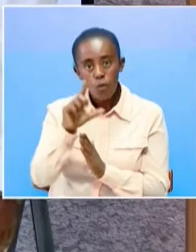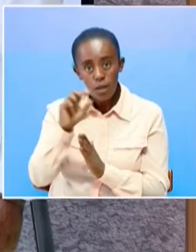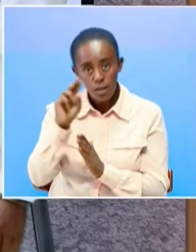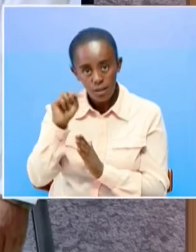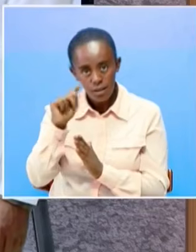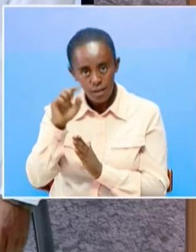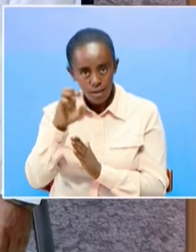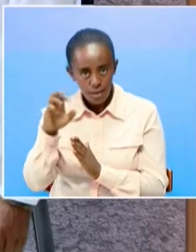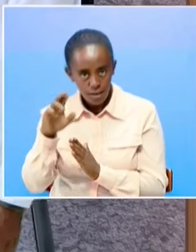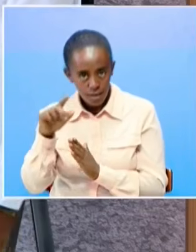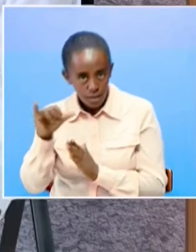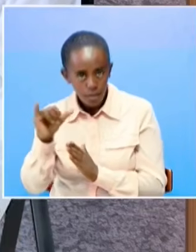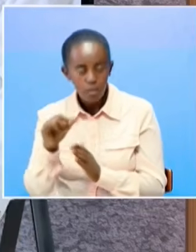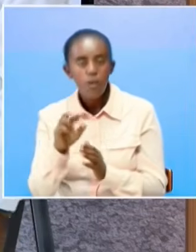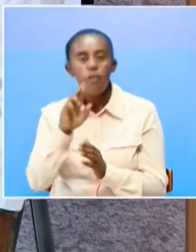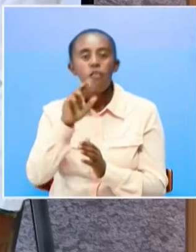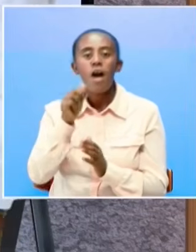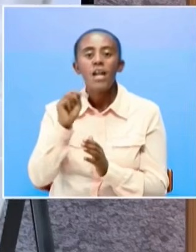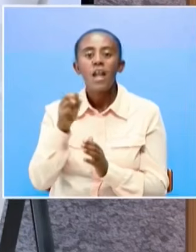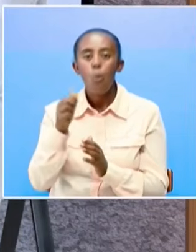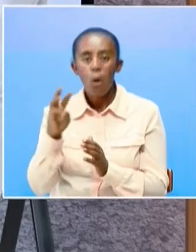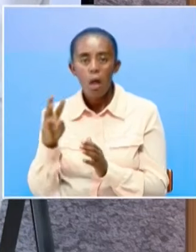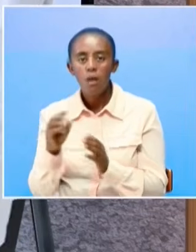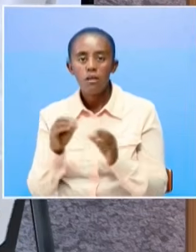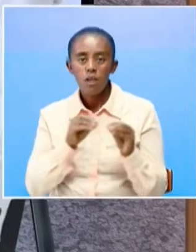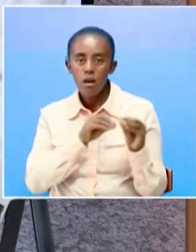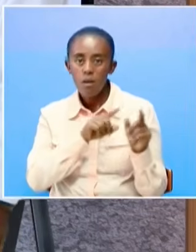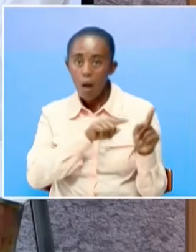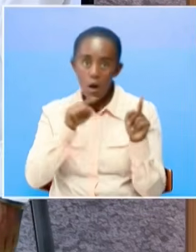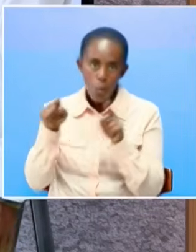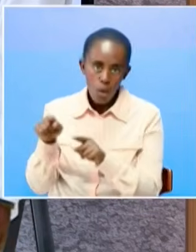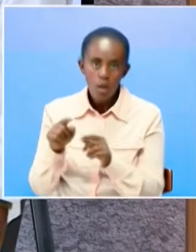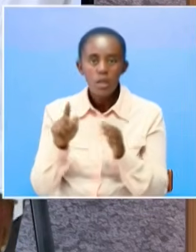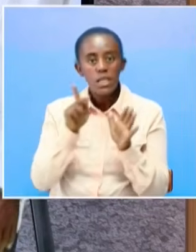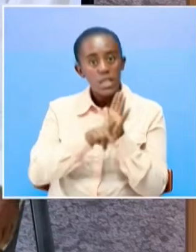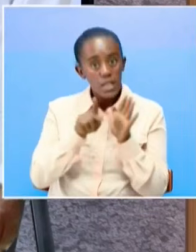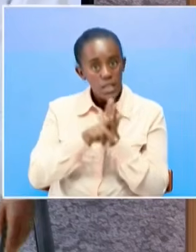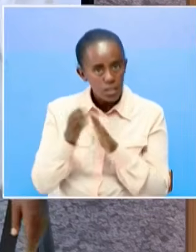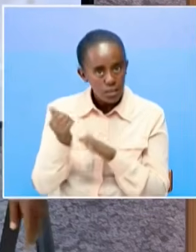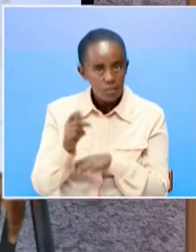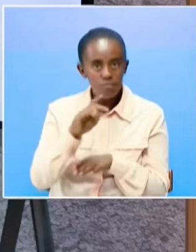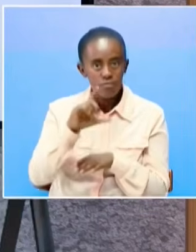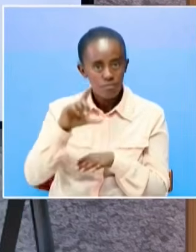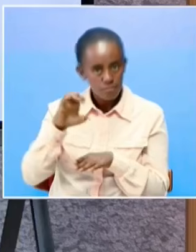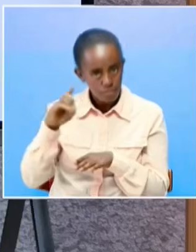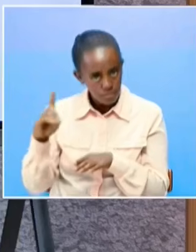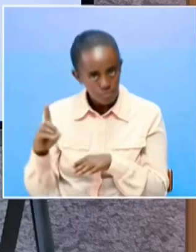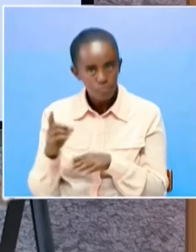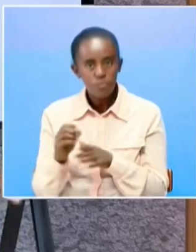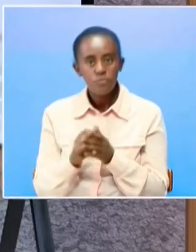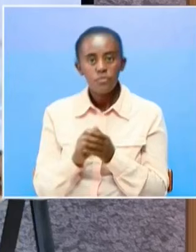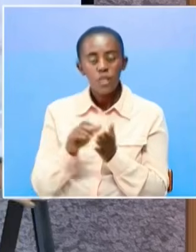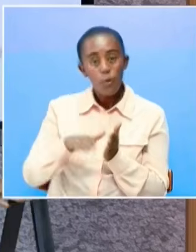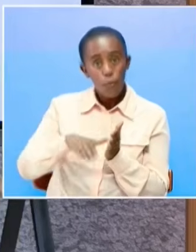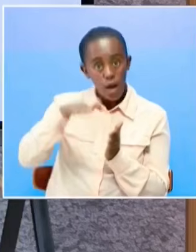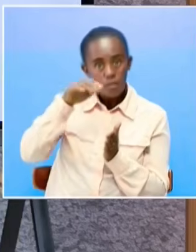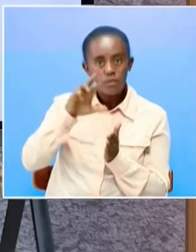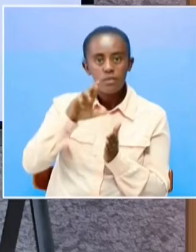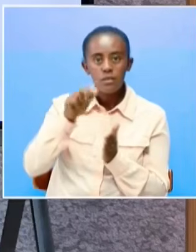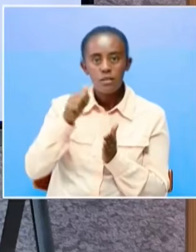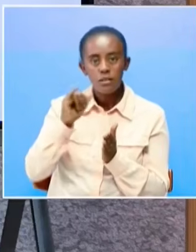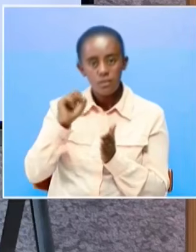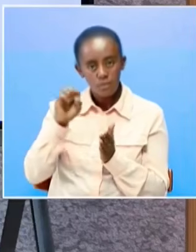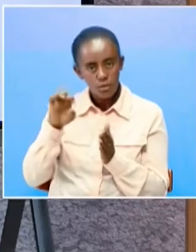yes, run away, and killed, raised, and this will be